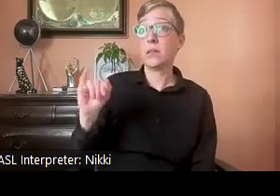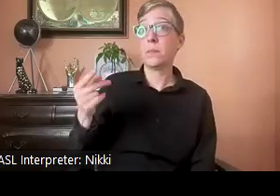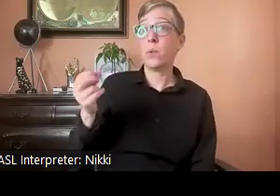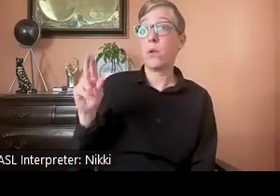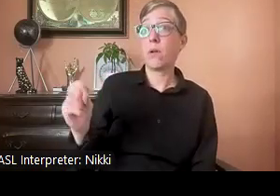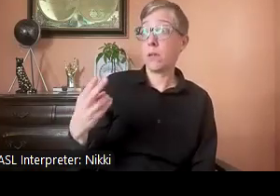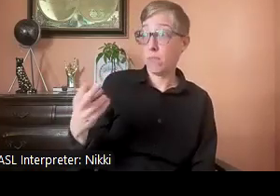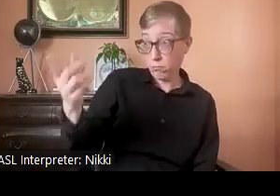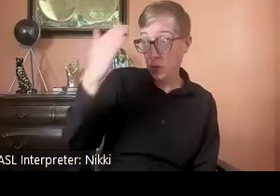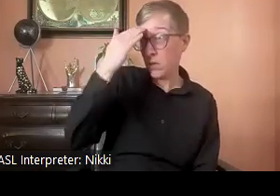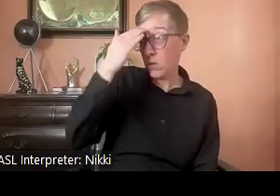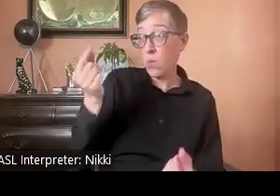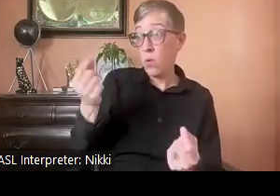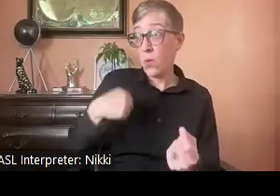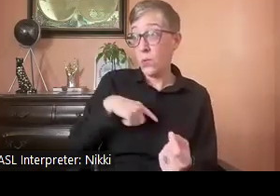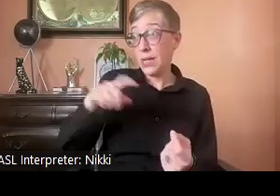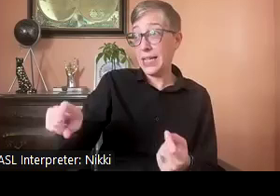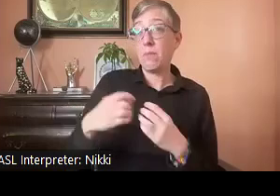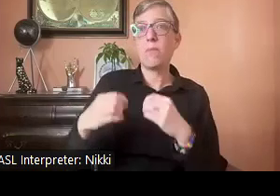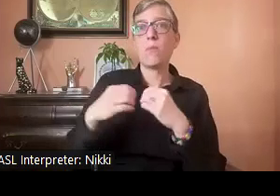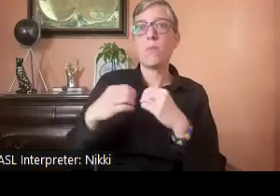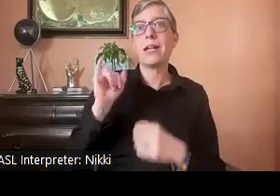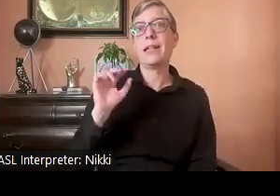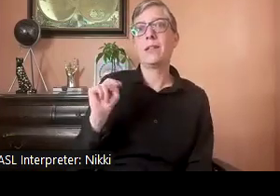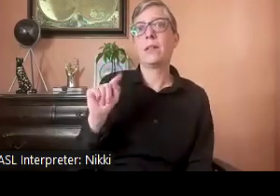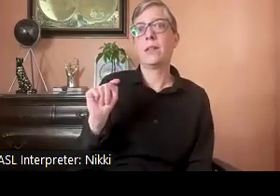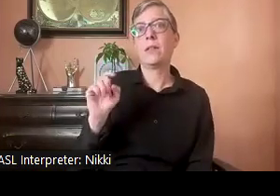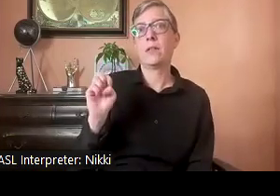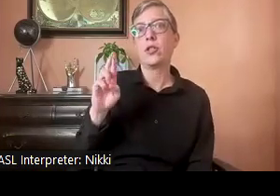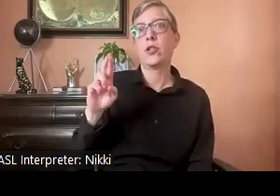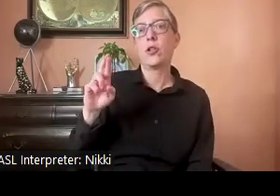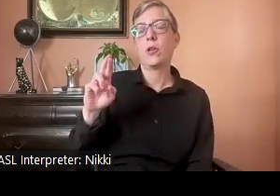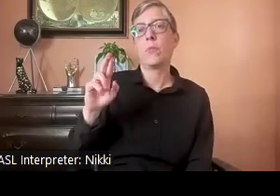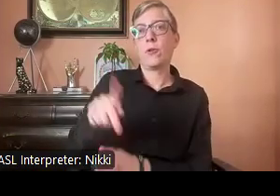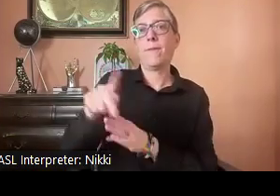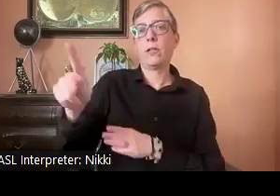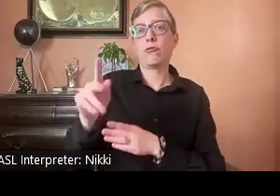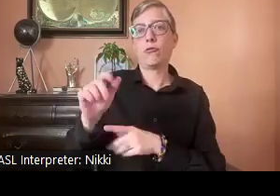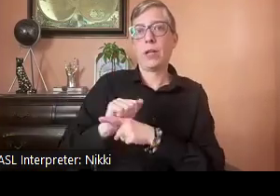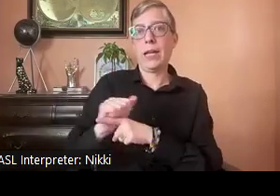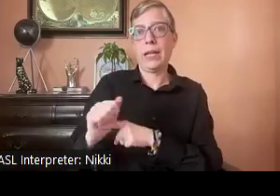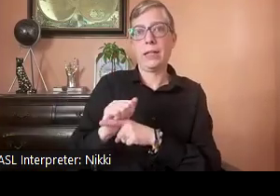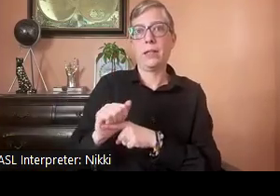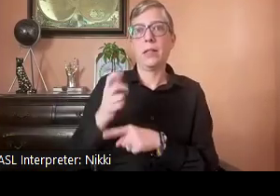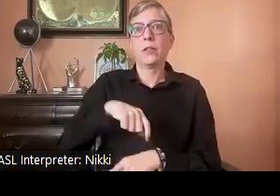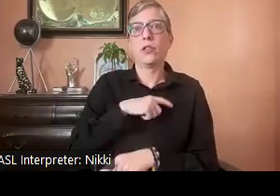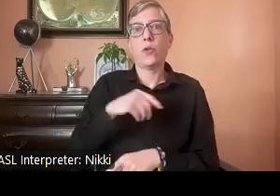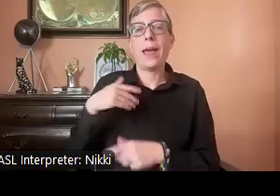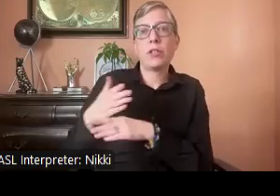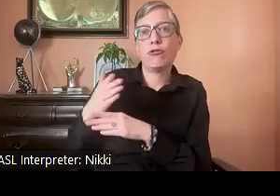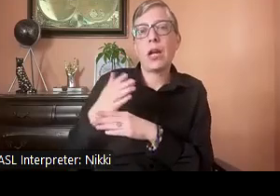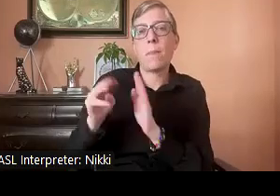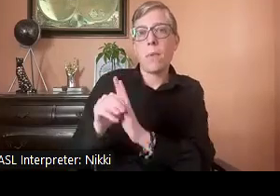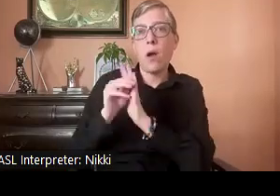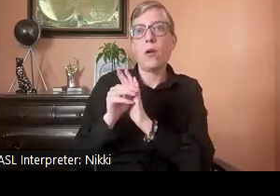need? More interprofessional training in the workforce. So we have a shared mental model and we know how to work together and what we're good for.